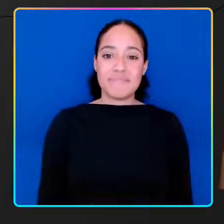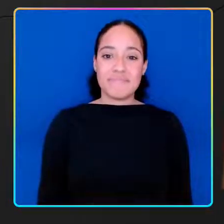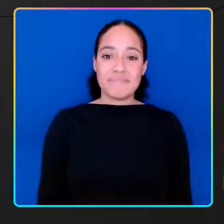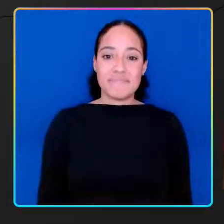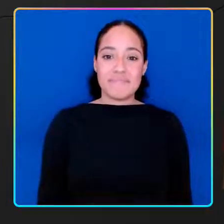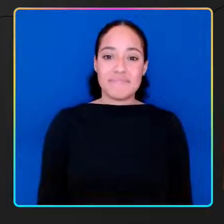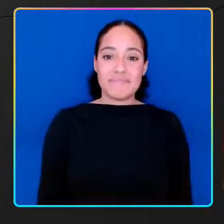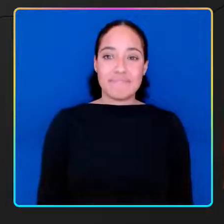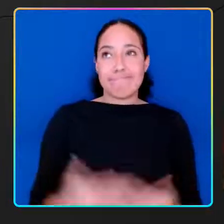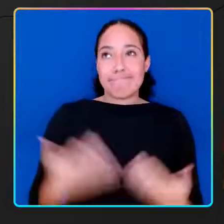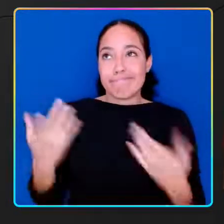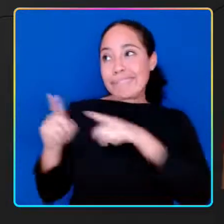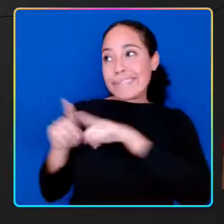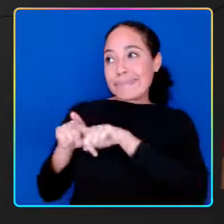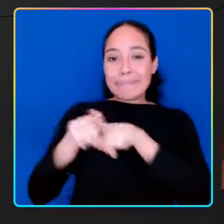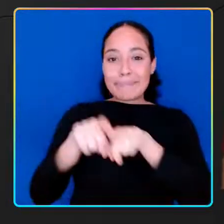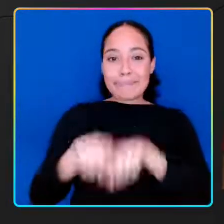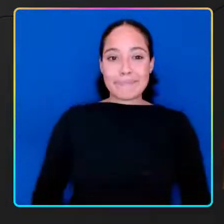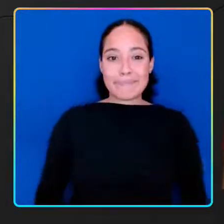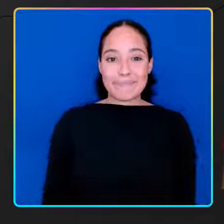Once again, welcome.